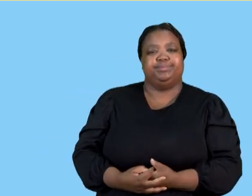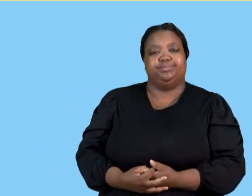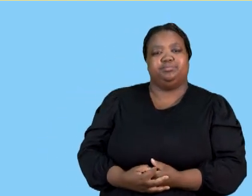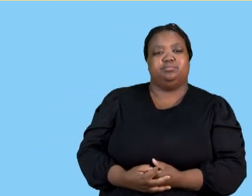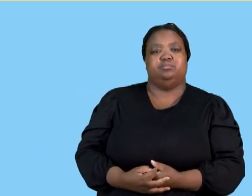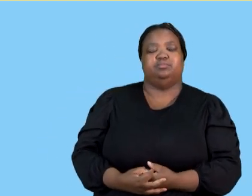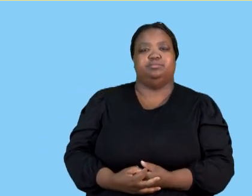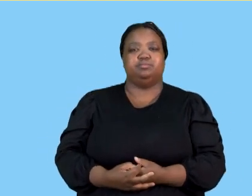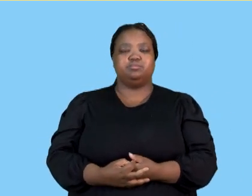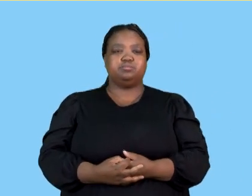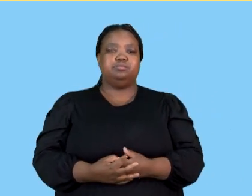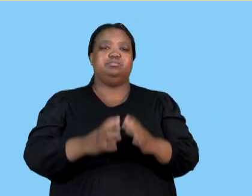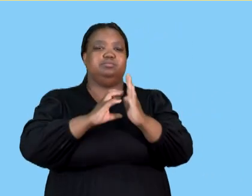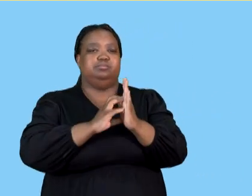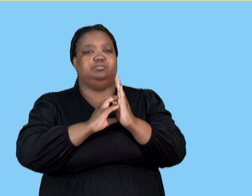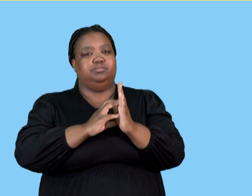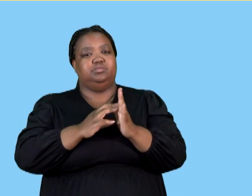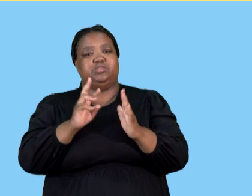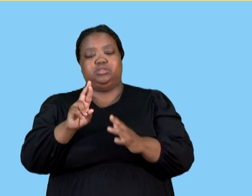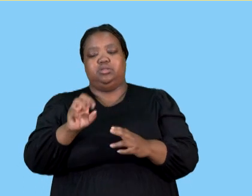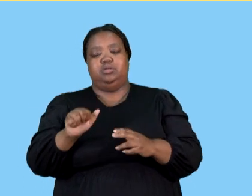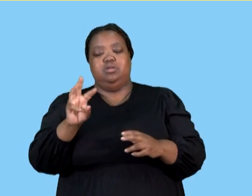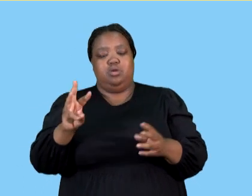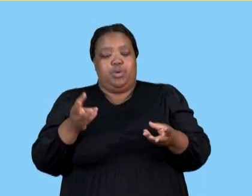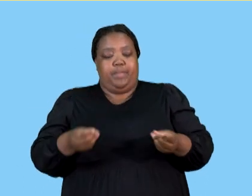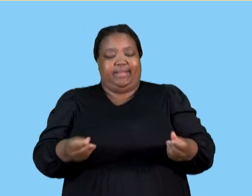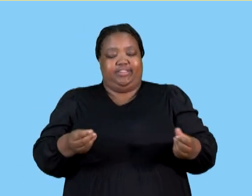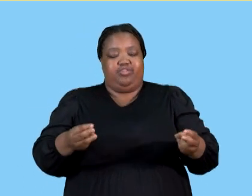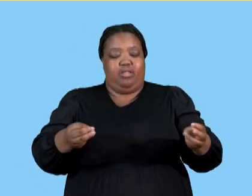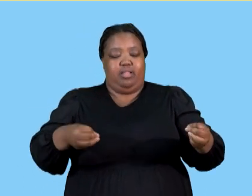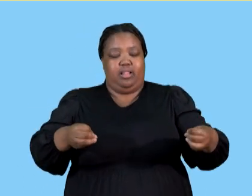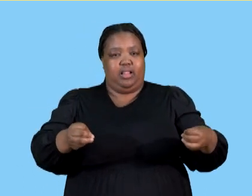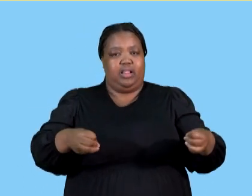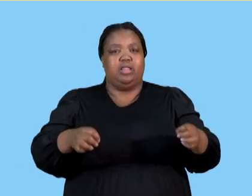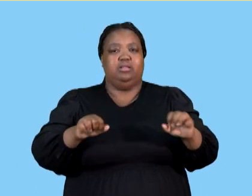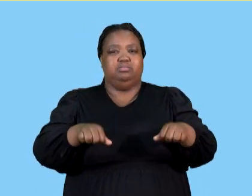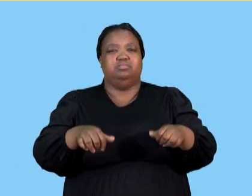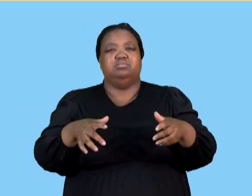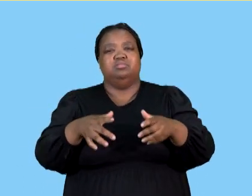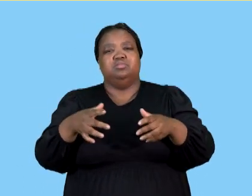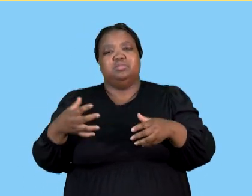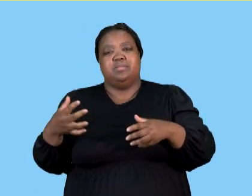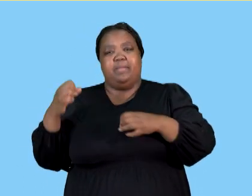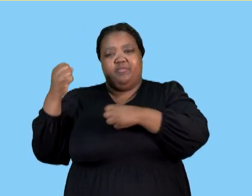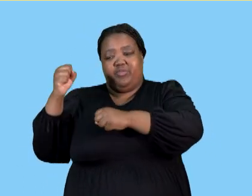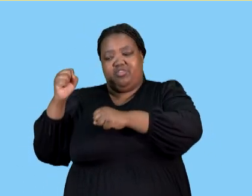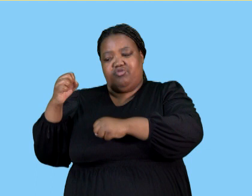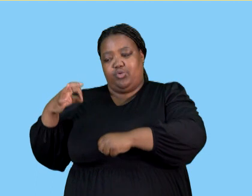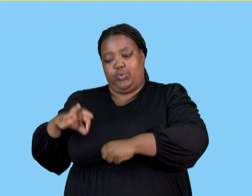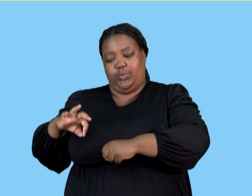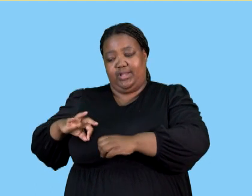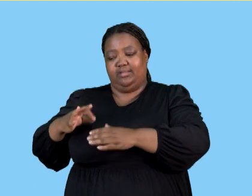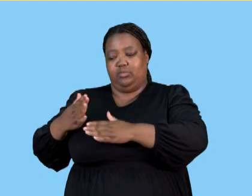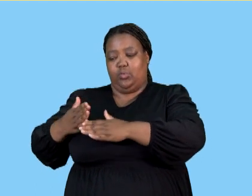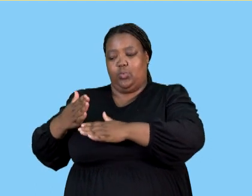These two give us what we call variable cost. For example, raw materials, that is your direct materials. Factory